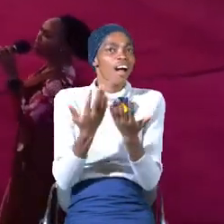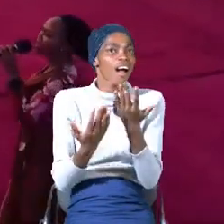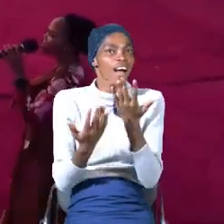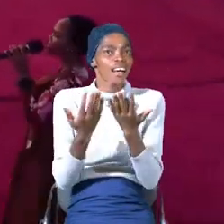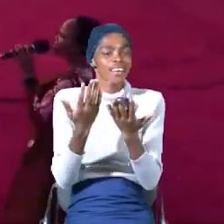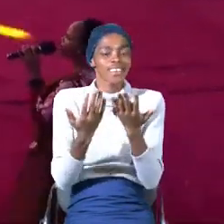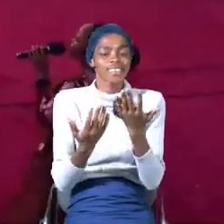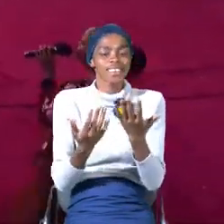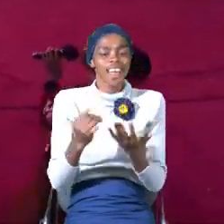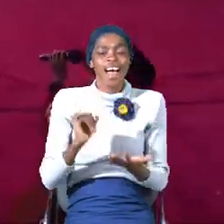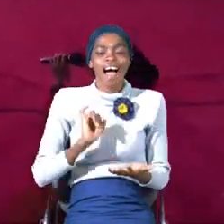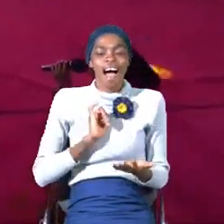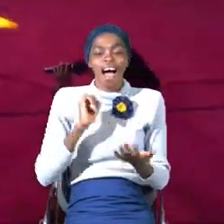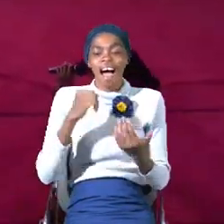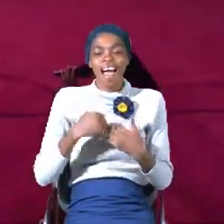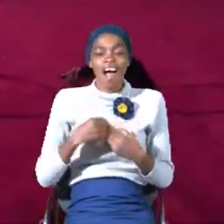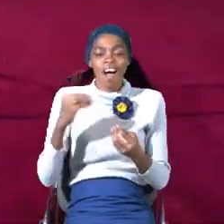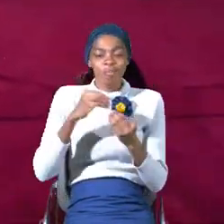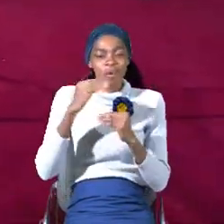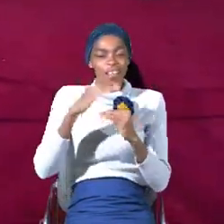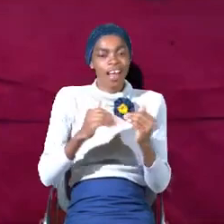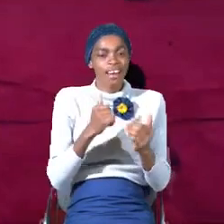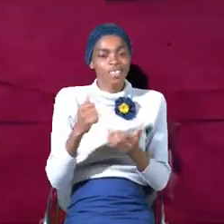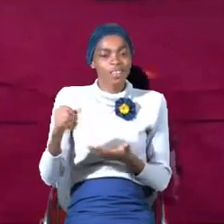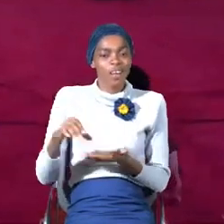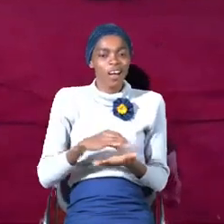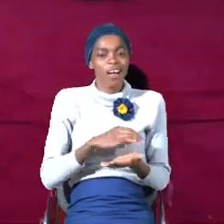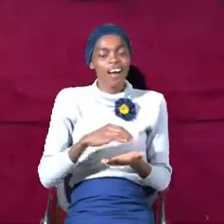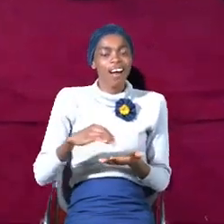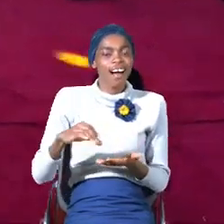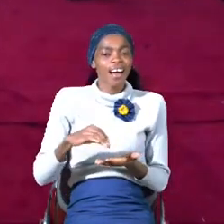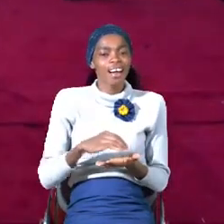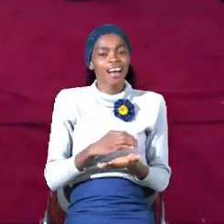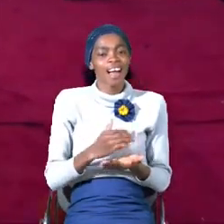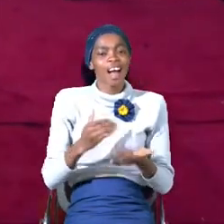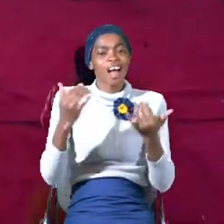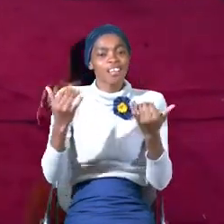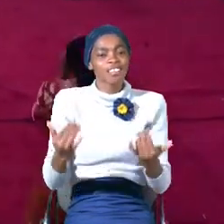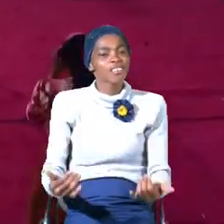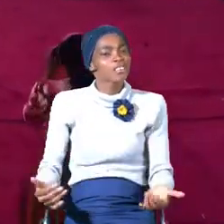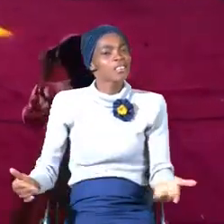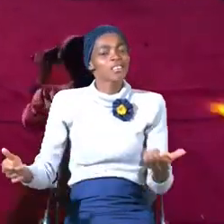I am the sacrifice. Lift your hands and say, I have more than a song.